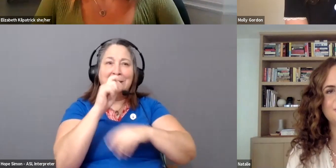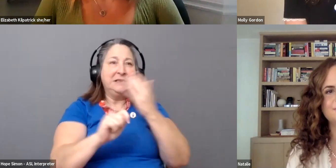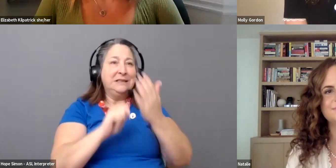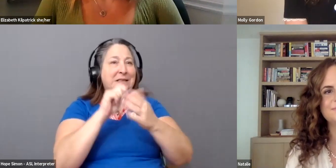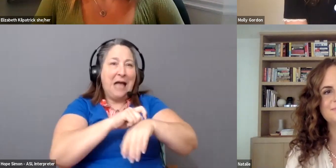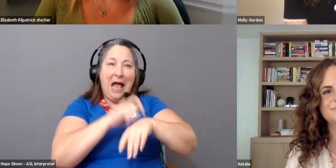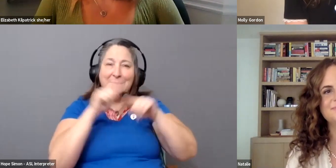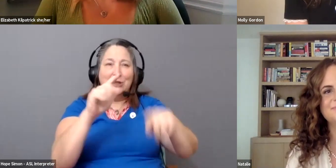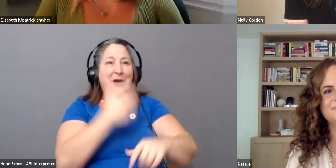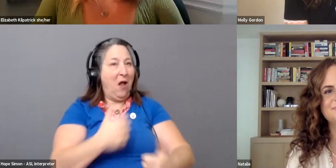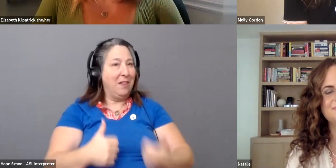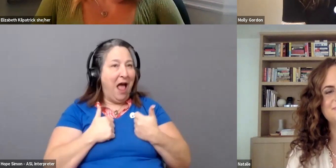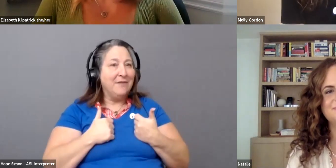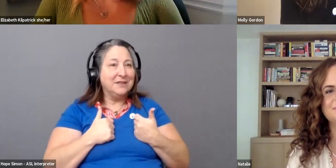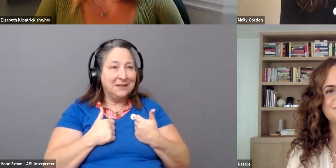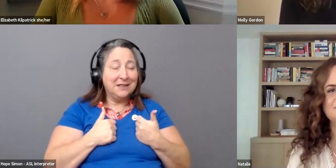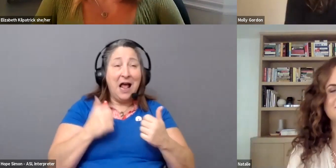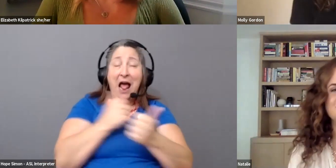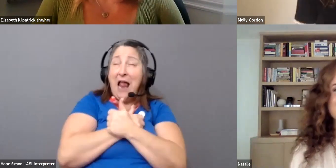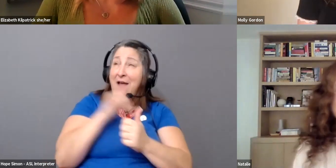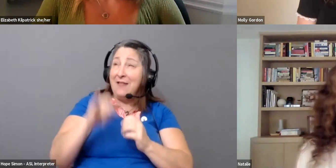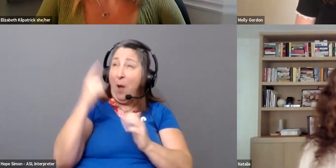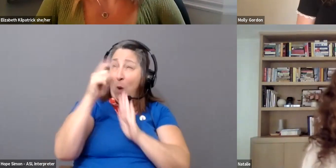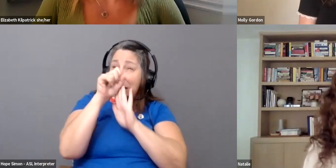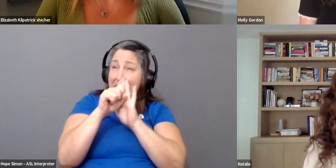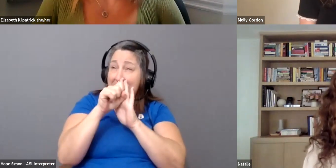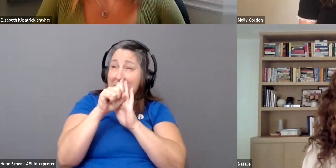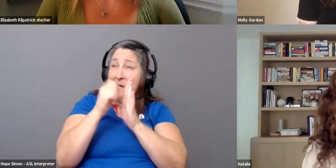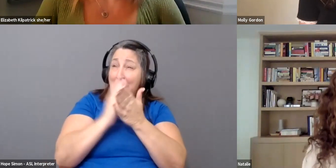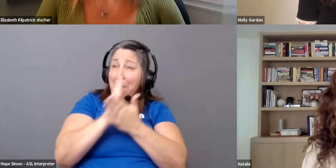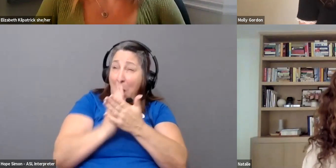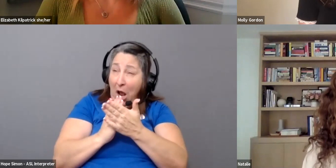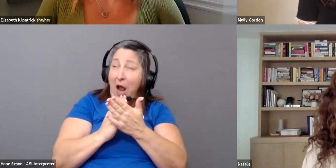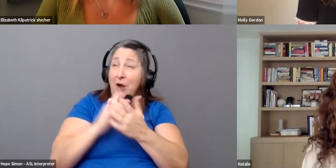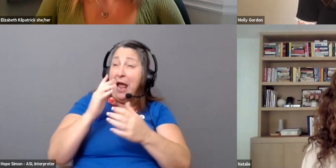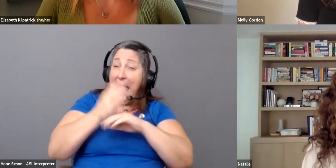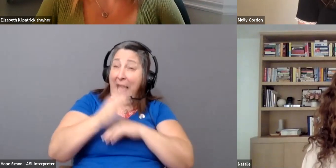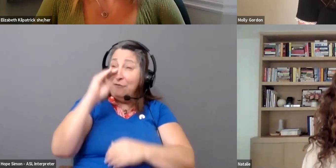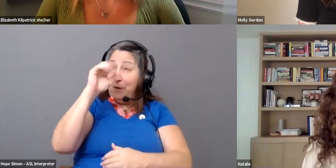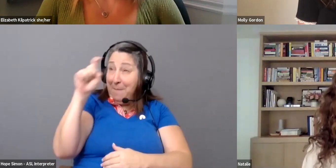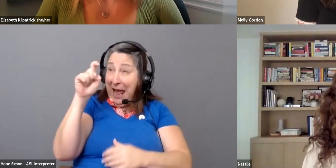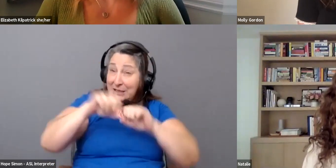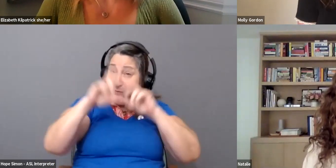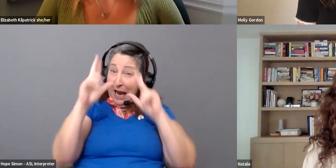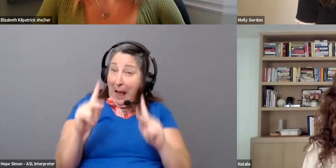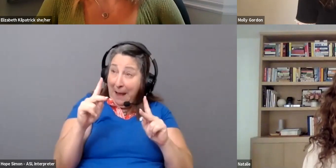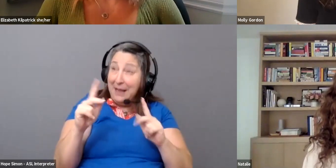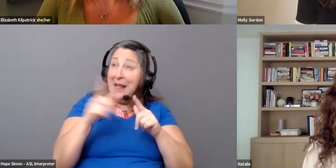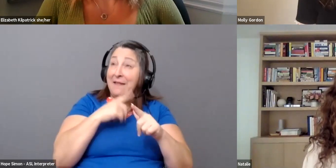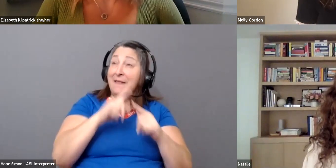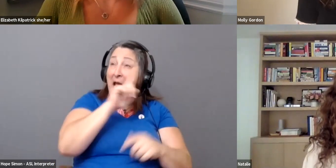love in the scene after Max breaks up with her and they come and they wrap her in the towel and they bring